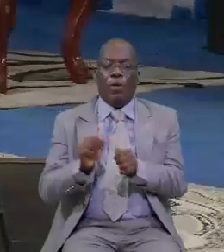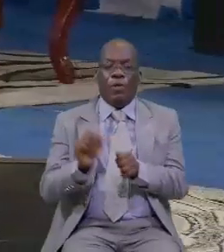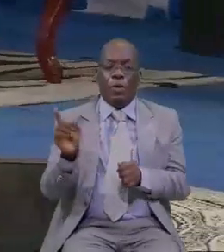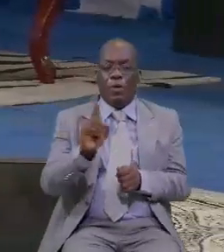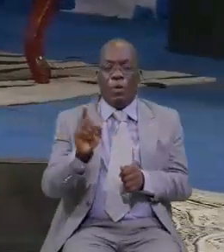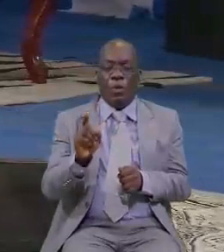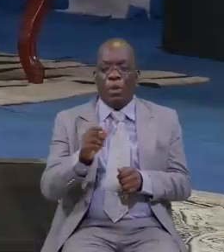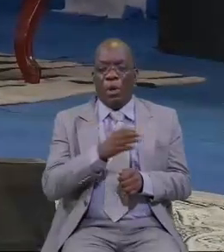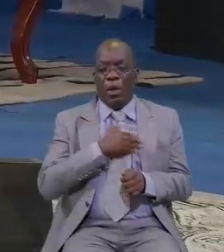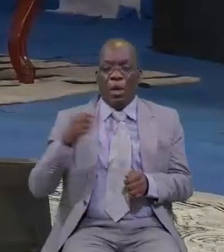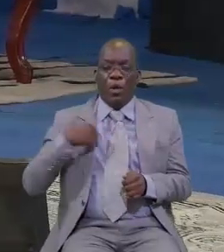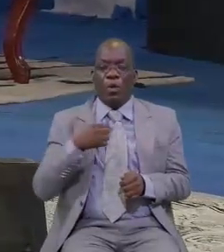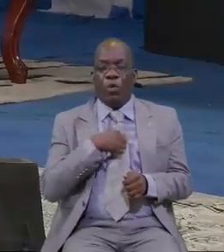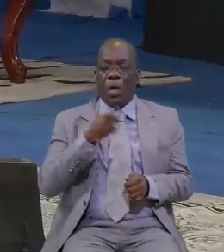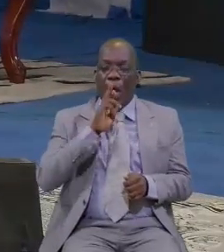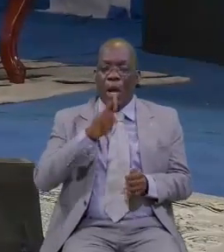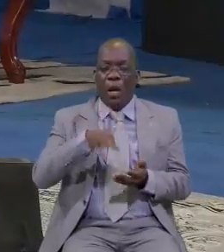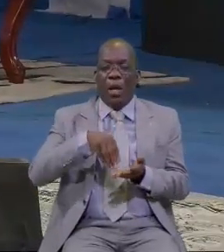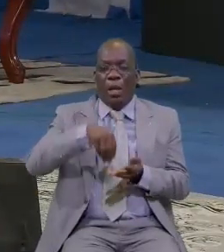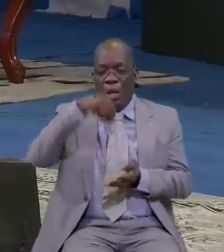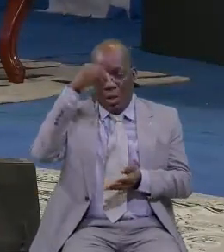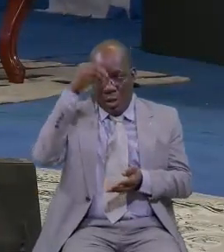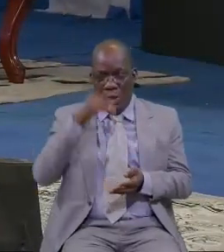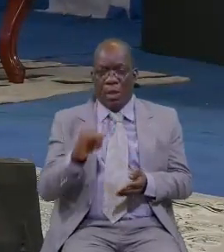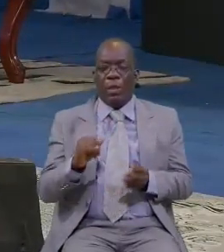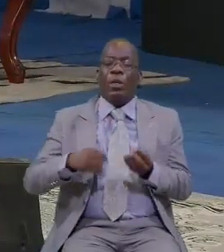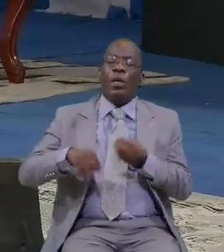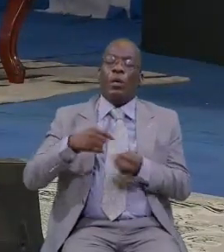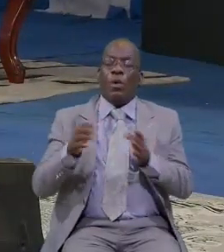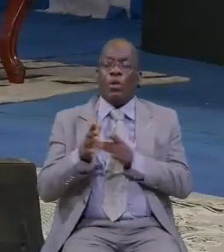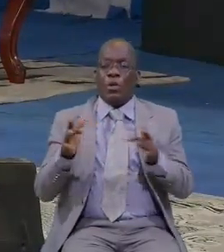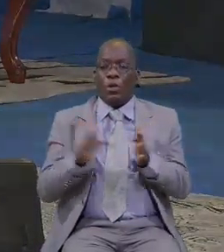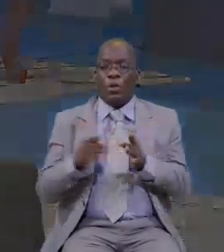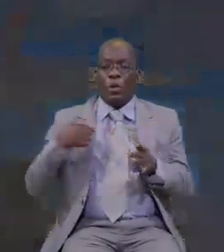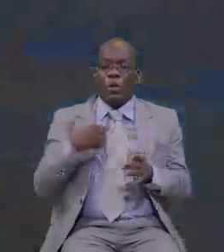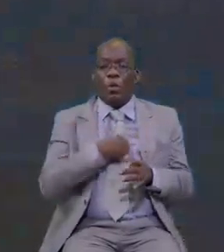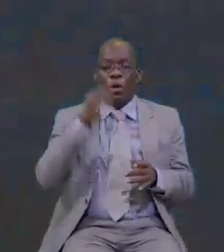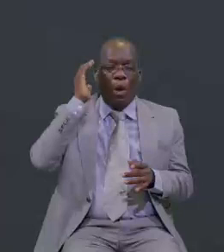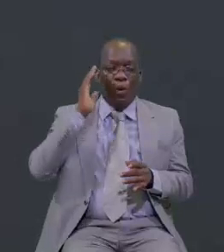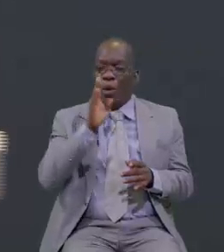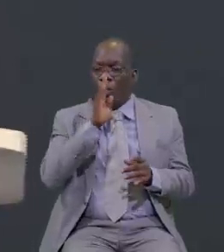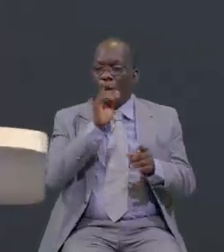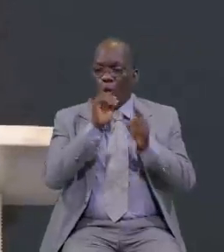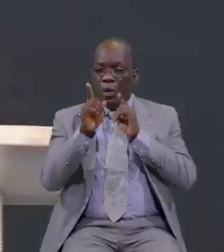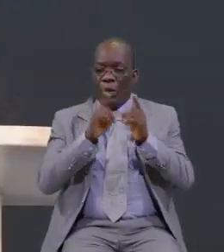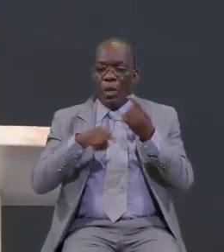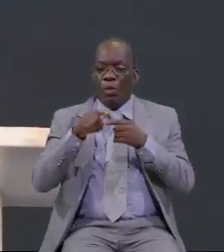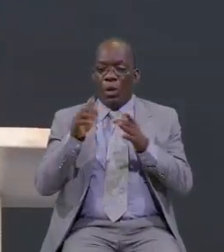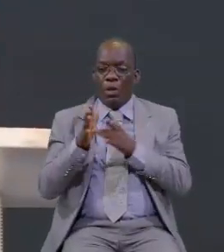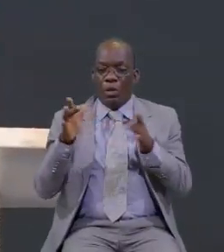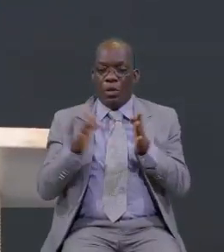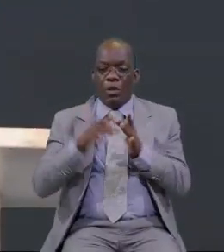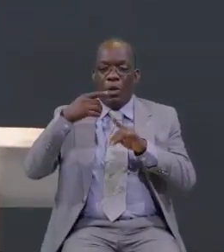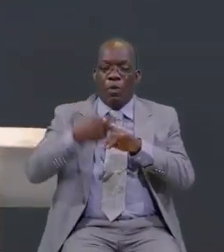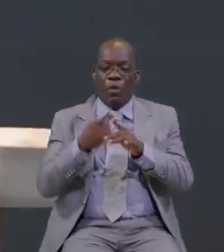learning about Jesus, we'll be talking about Jesus from the beginning to the end.